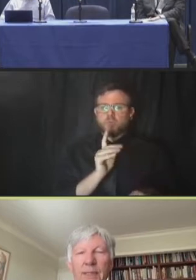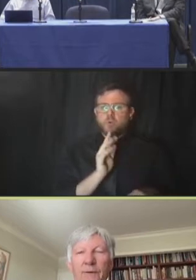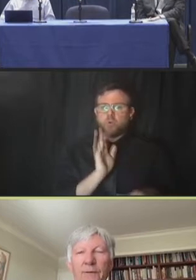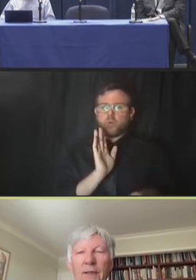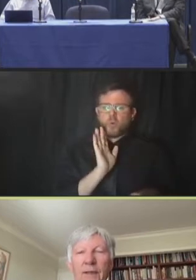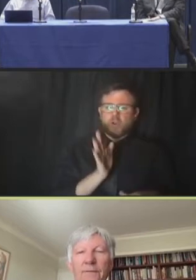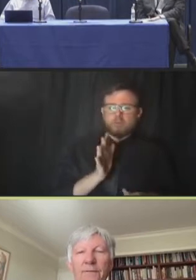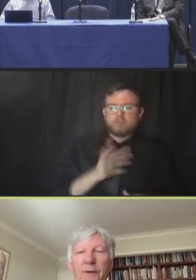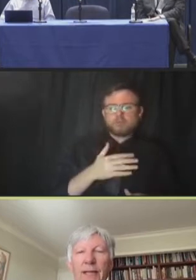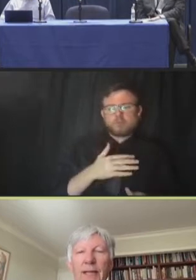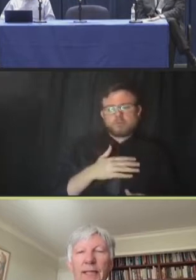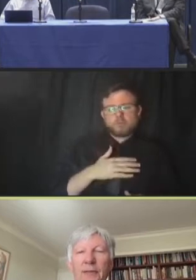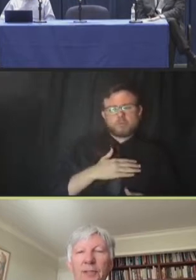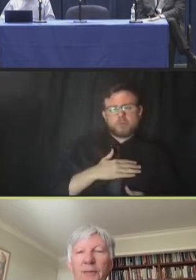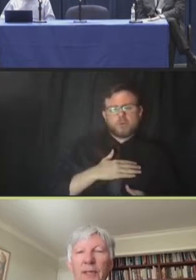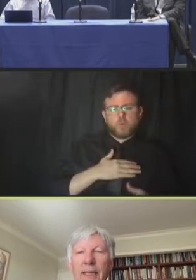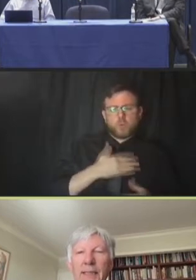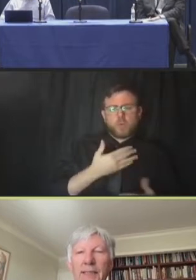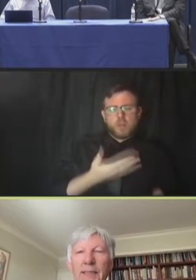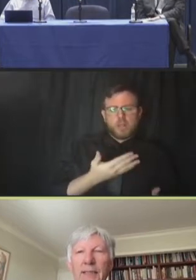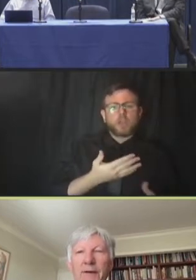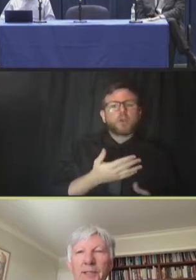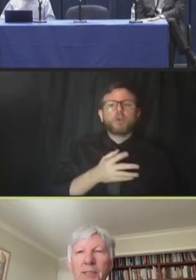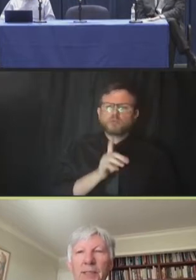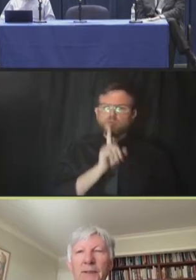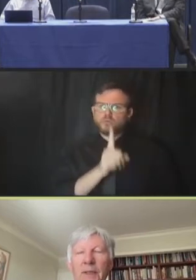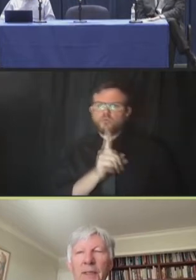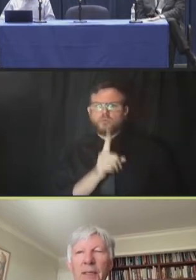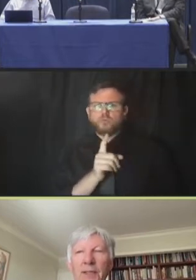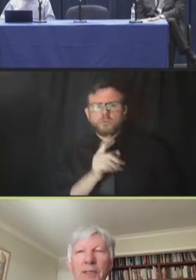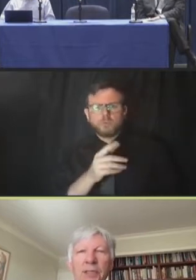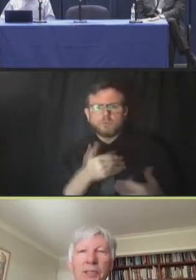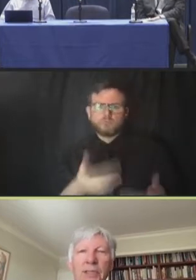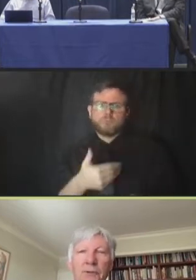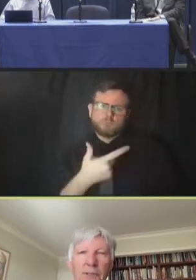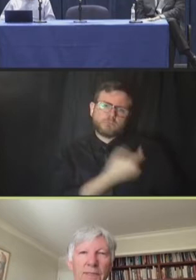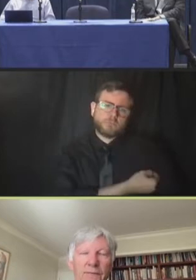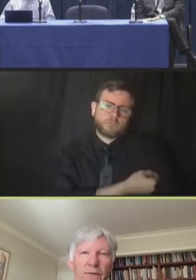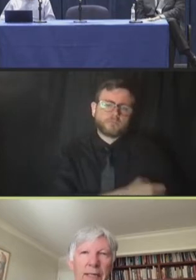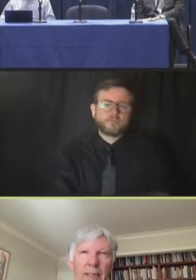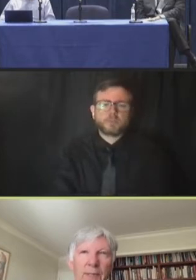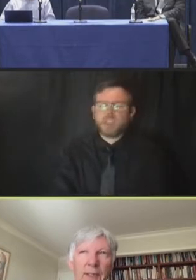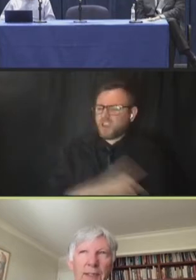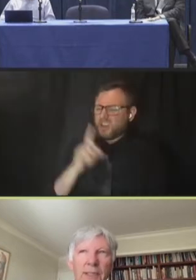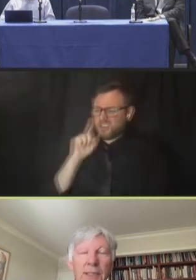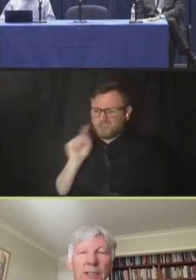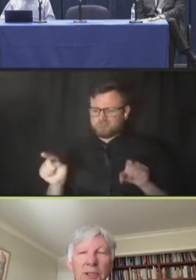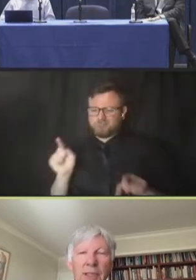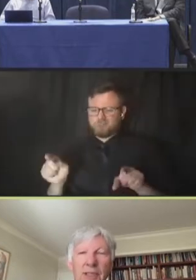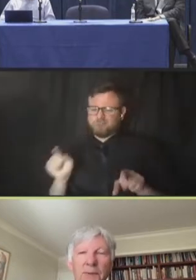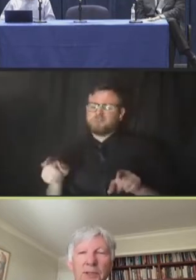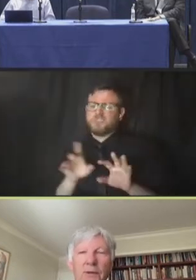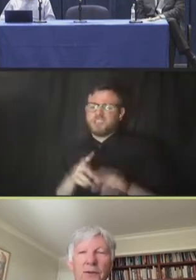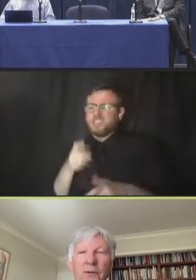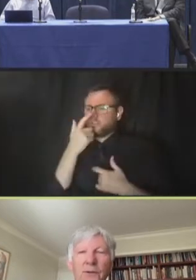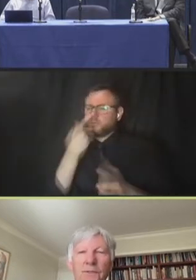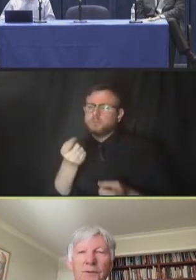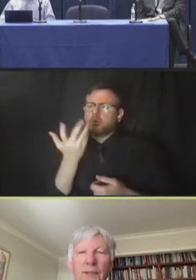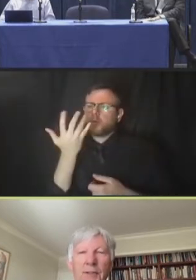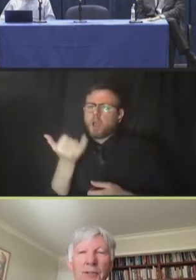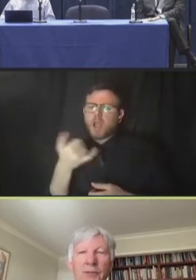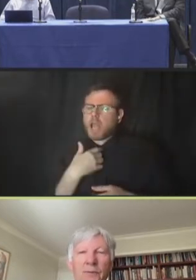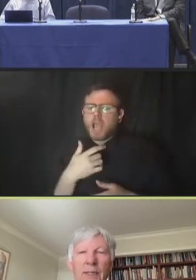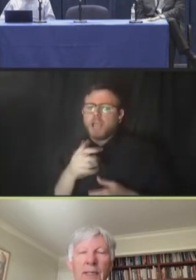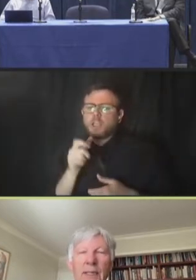saying that they were very likely or somewhat likely to take the vaccine. And I think this is an interesting finding because it didn't change much over the course